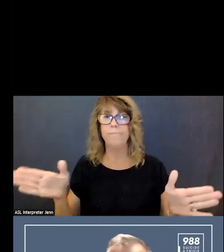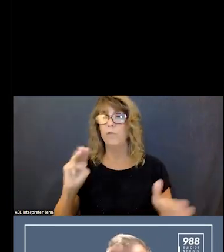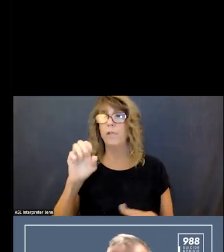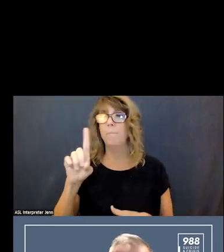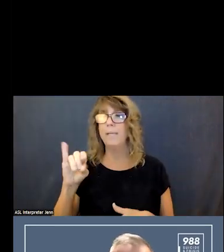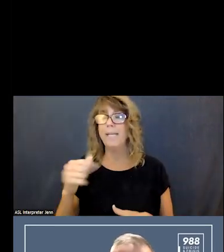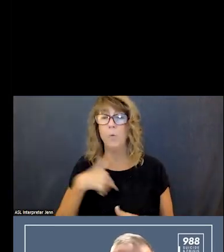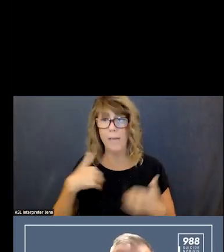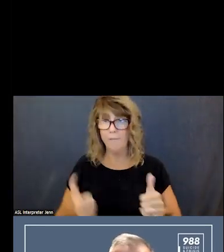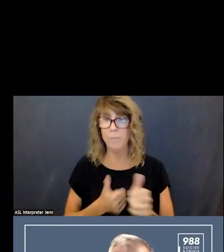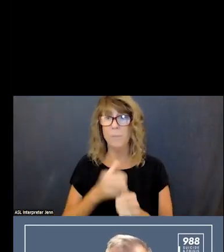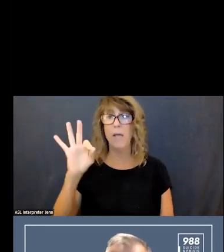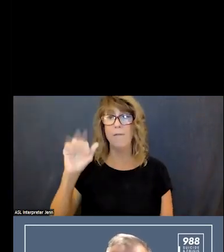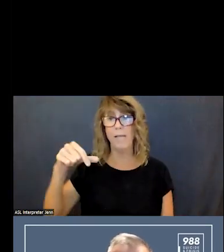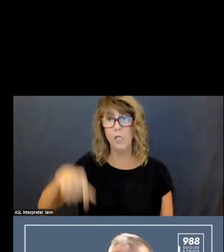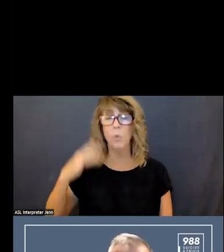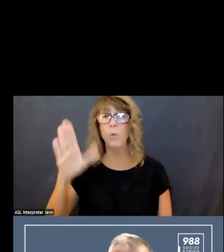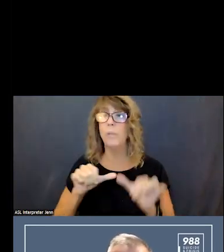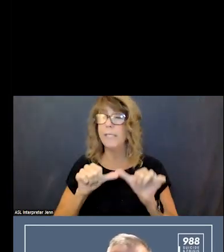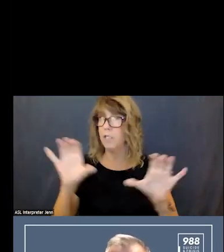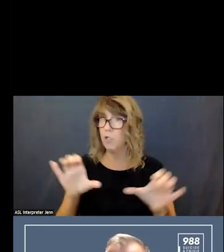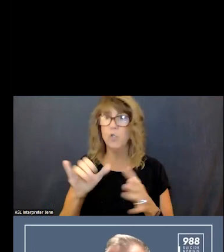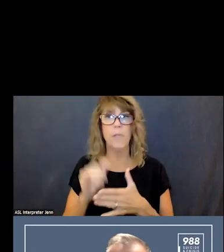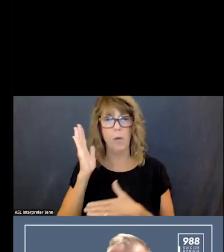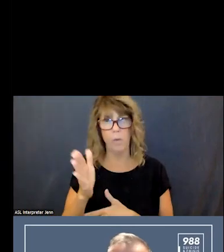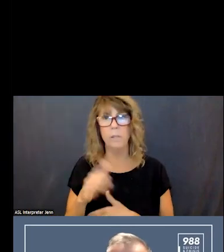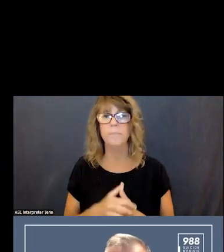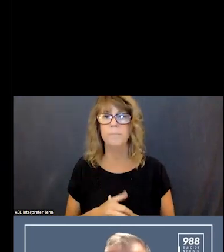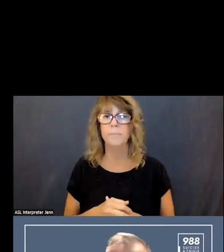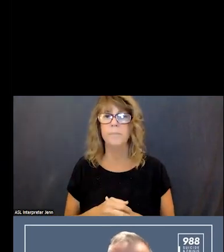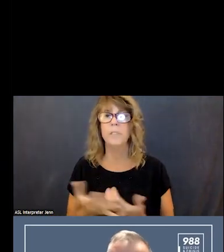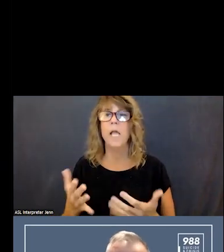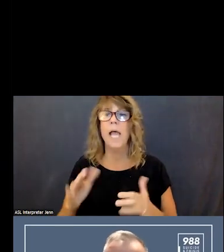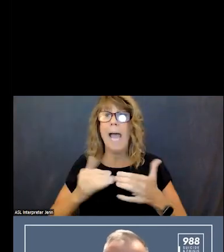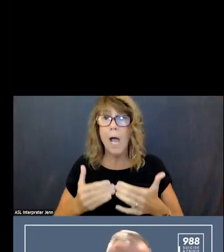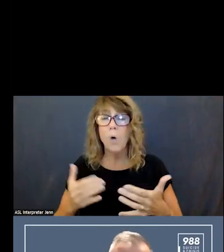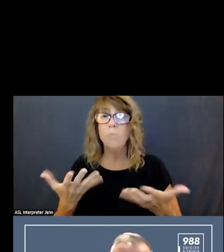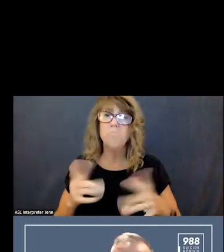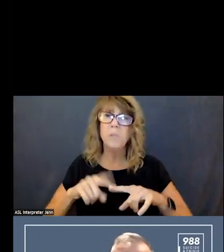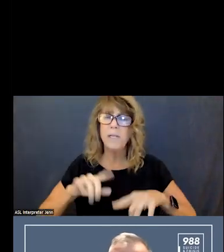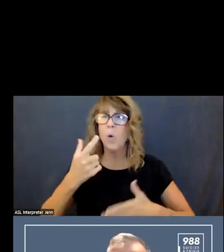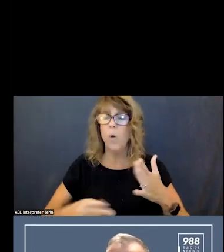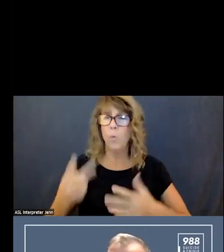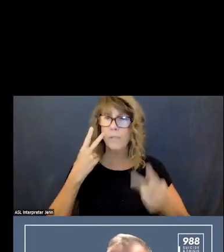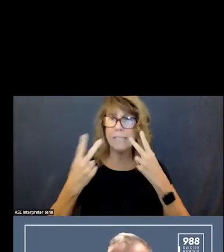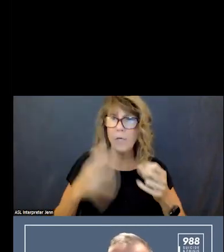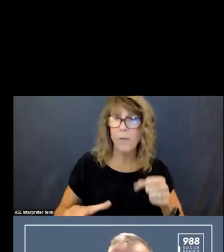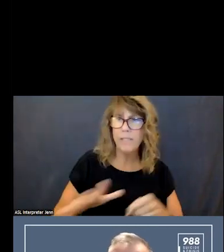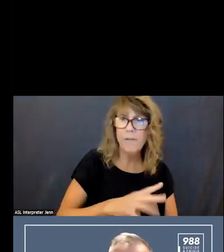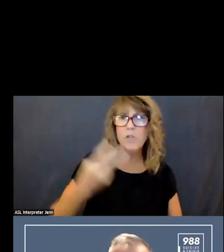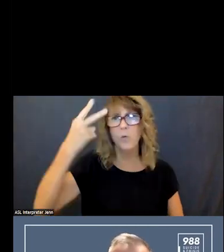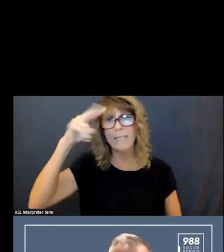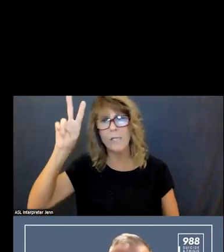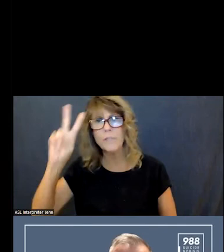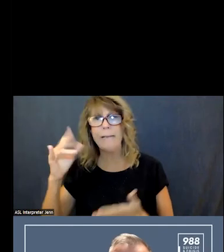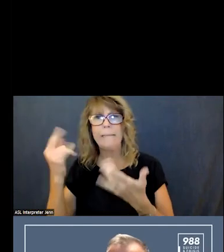updated our FAQs. We'll continue to do that in part based upon what we're seeing in terms of coverage or misunderstandings